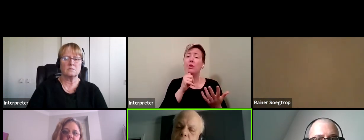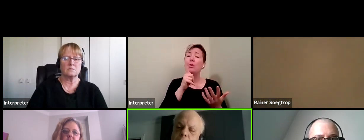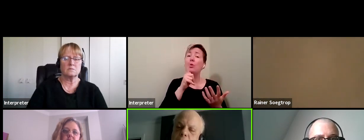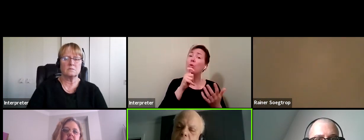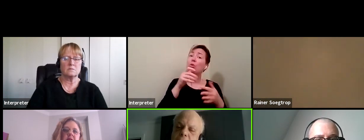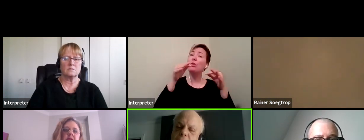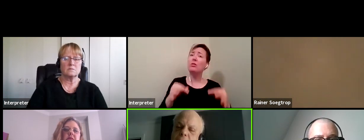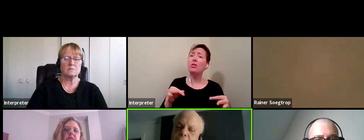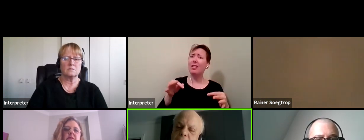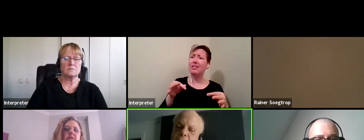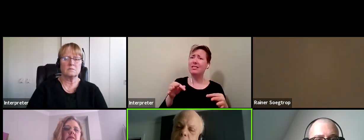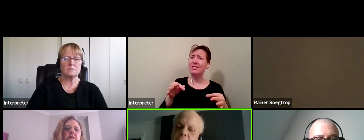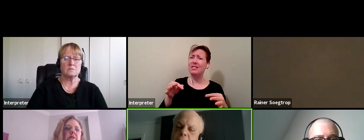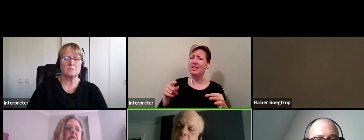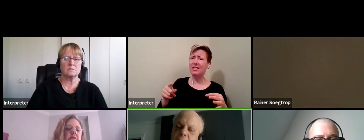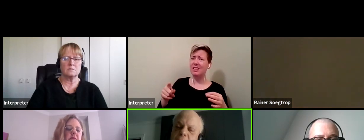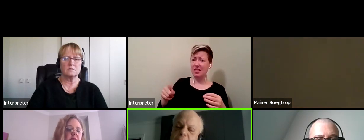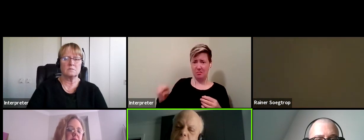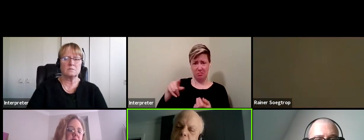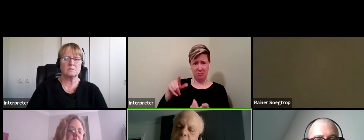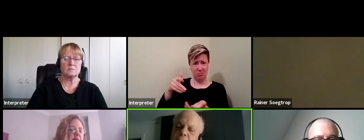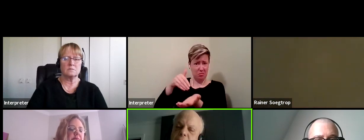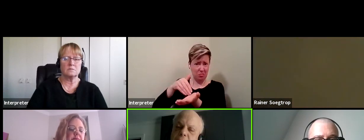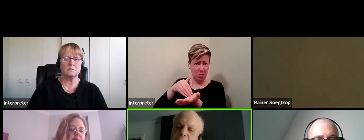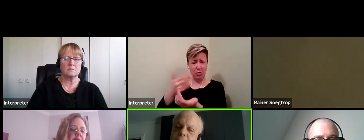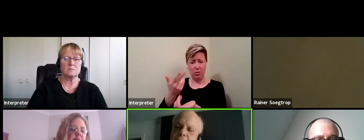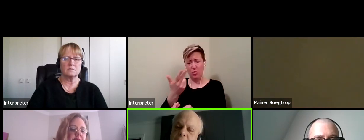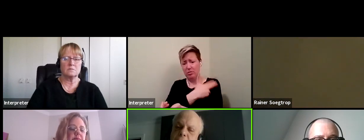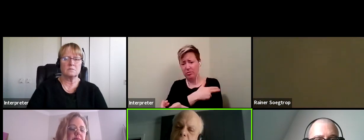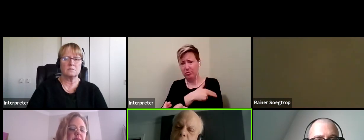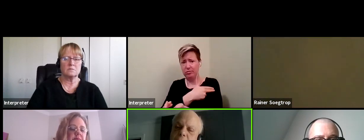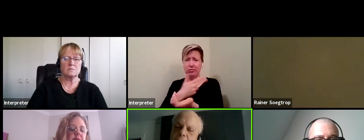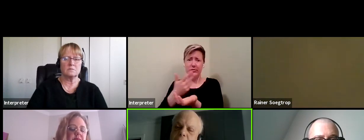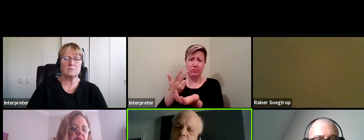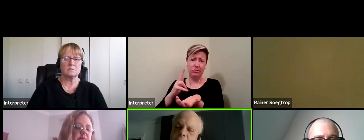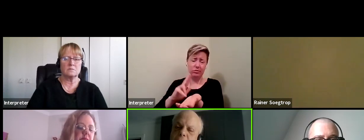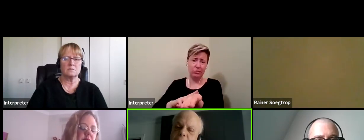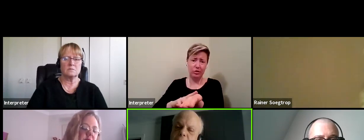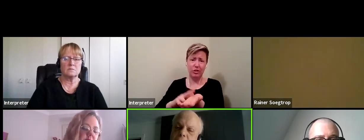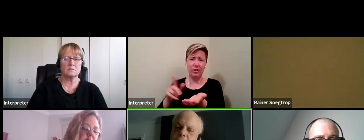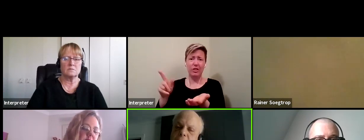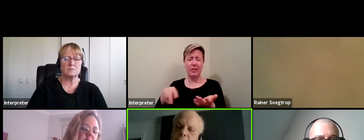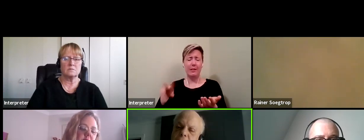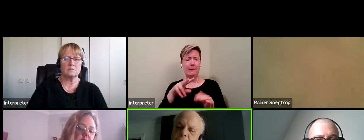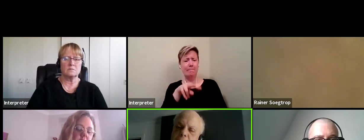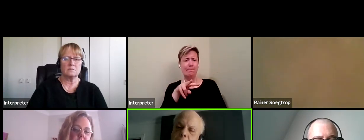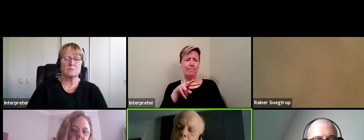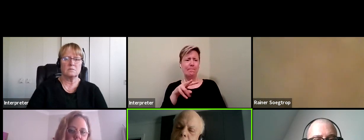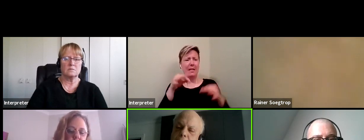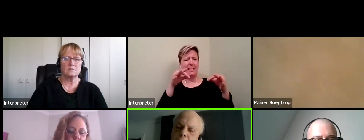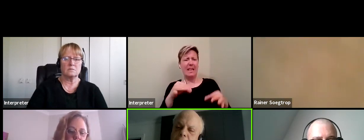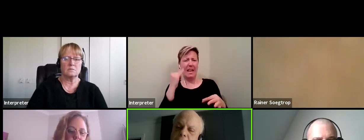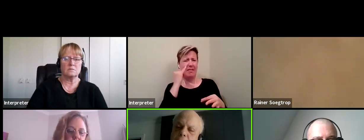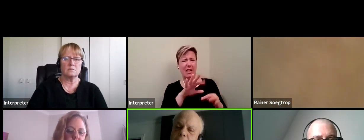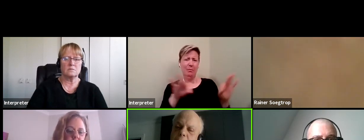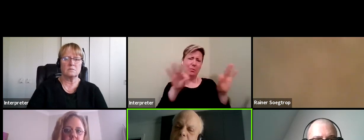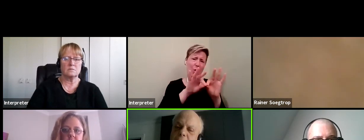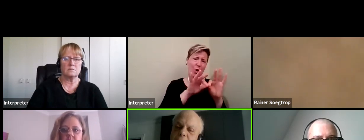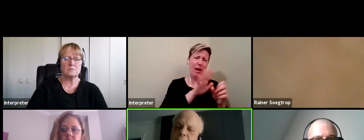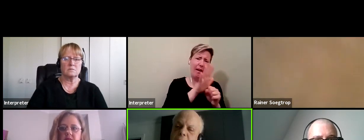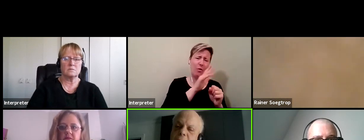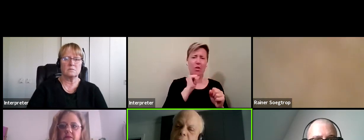the quality of life that they would live if they survive is not, in the view of the healthcare provider, not as